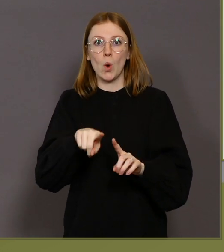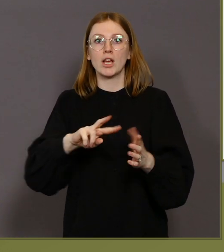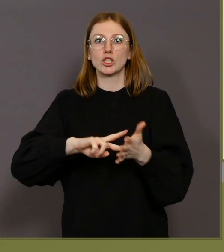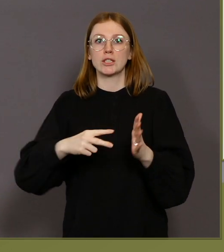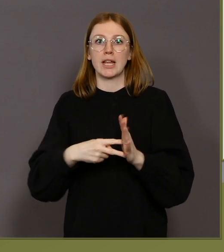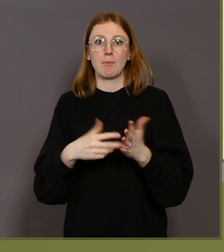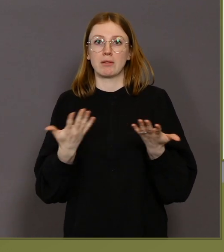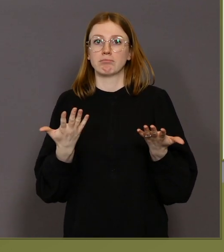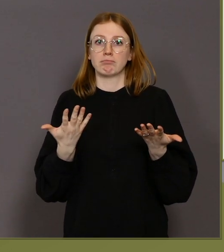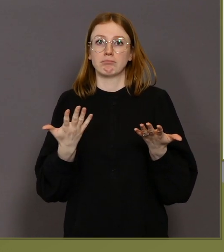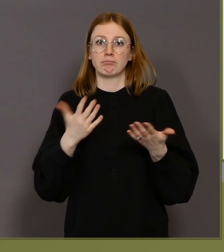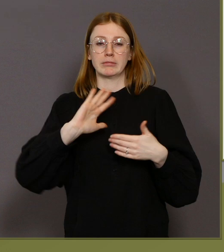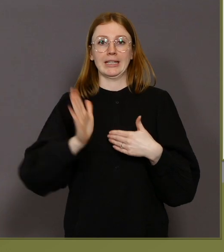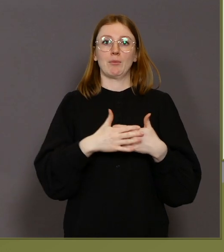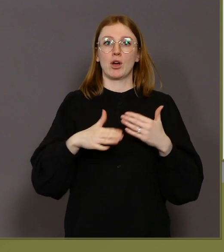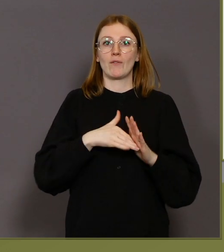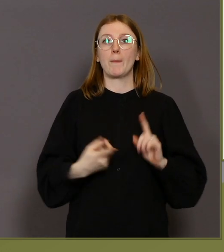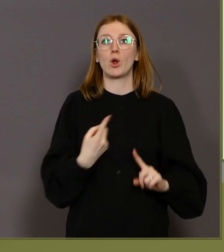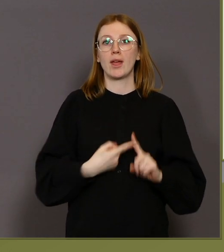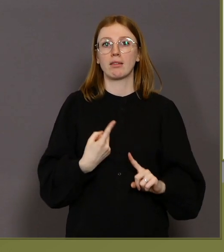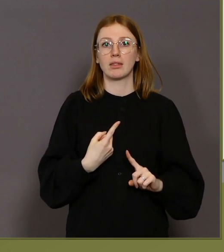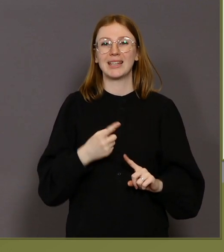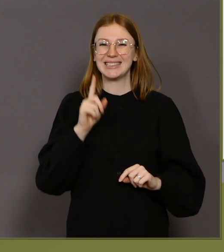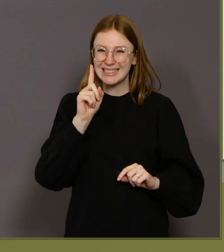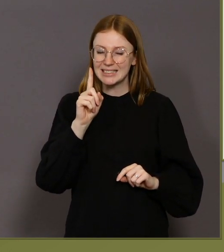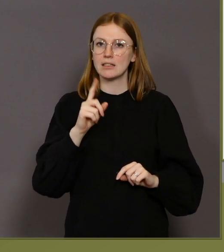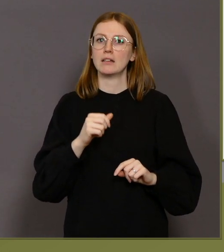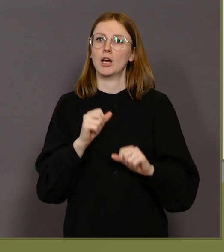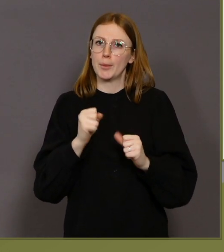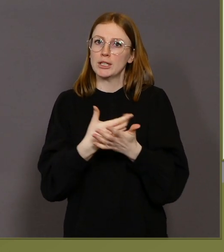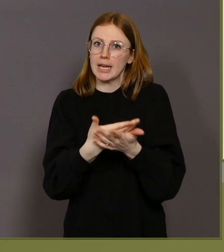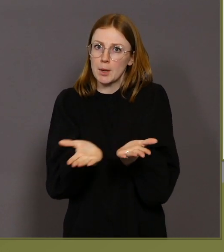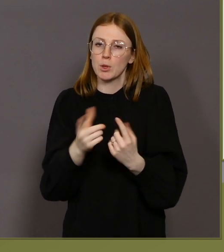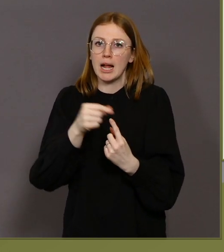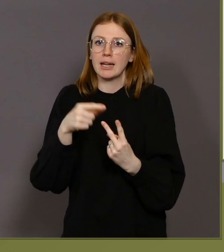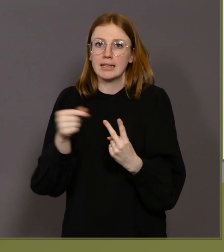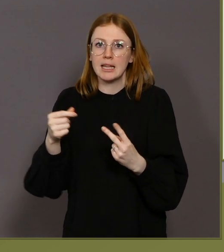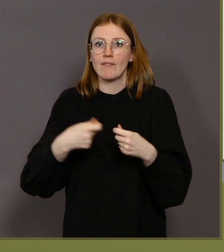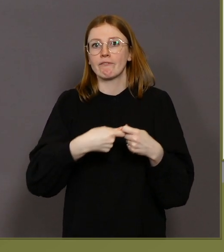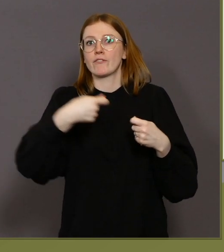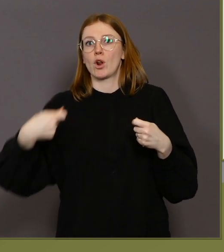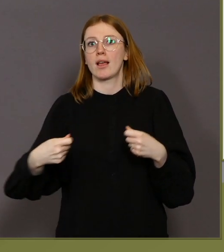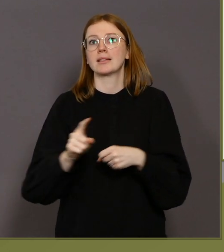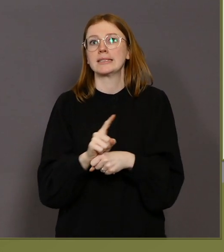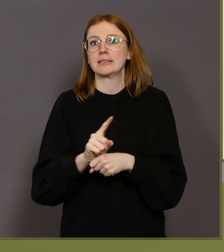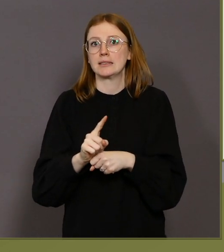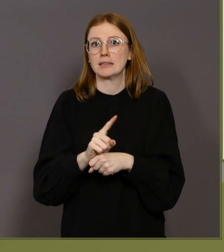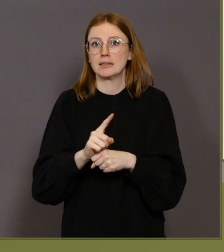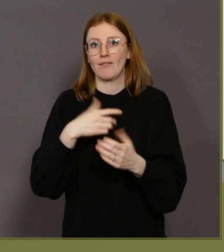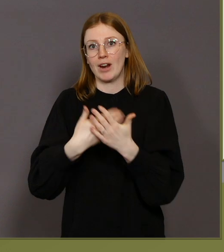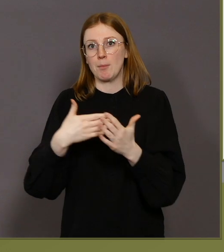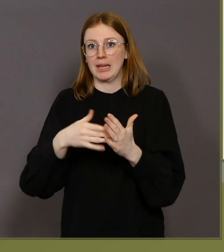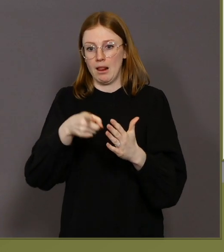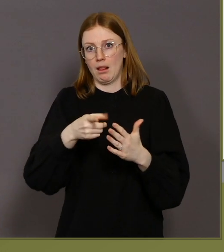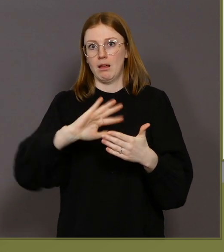to the beginning, but provide an option to extend the time of the timeout or to